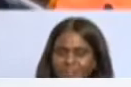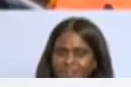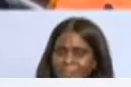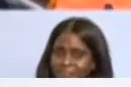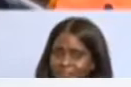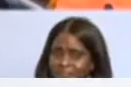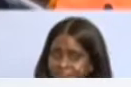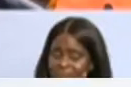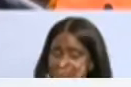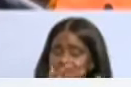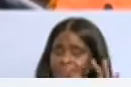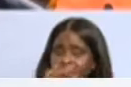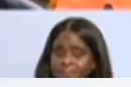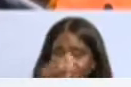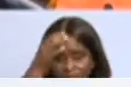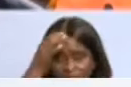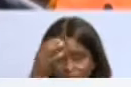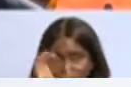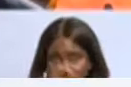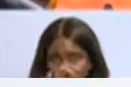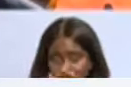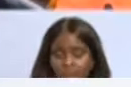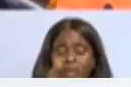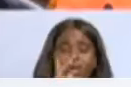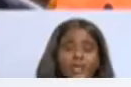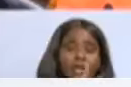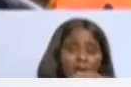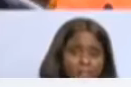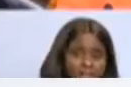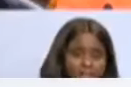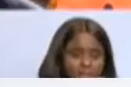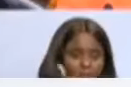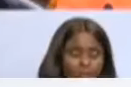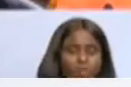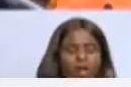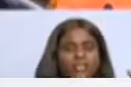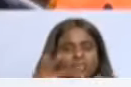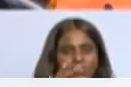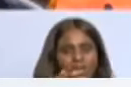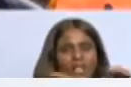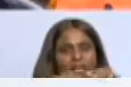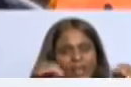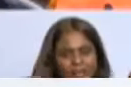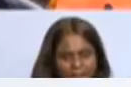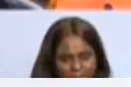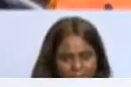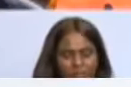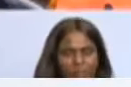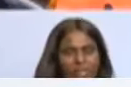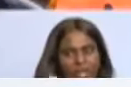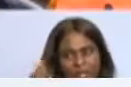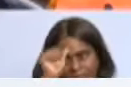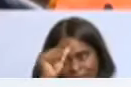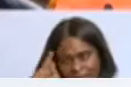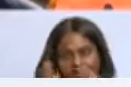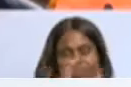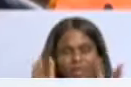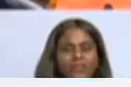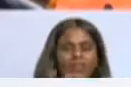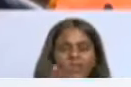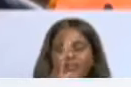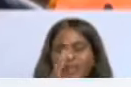link, Chingola, Kapiri, is joining then Atlantic Ocean and Indian Ocean. Very important, Madam